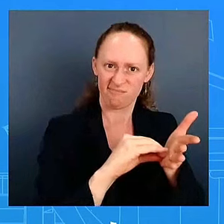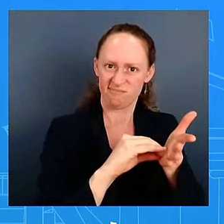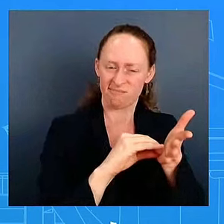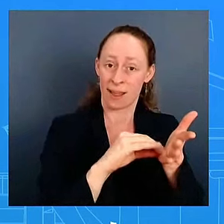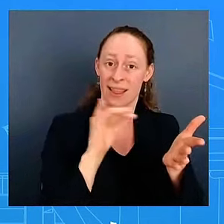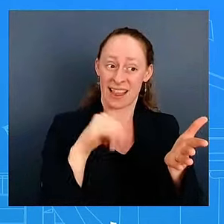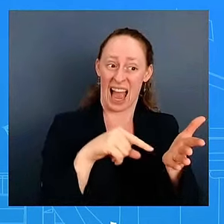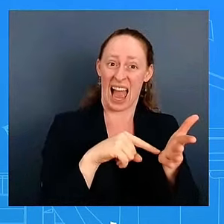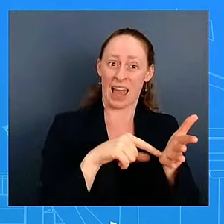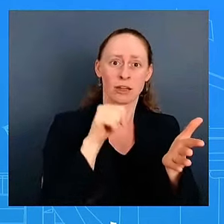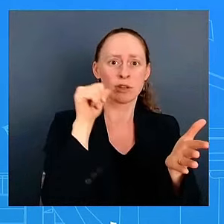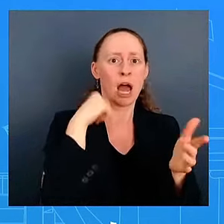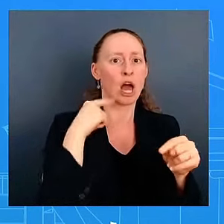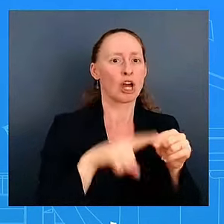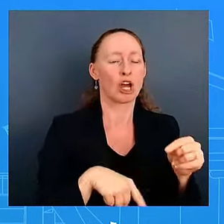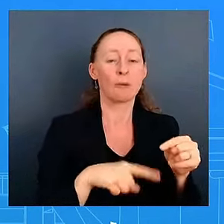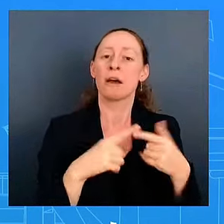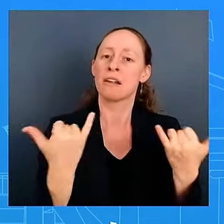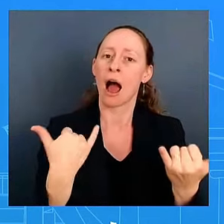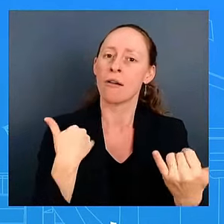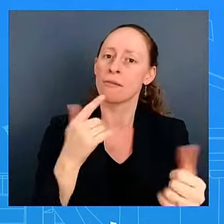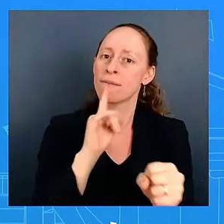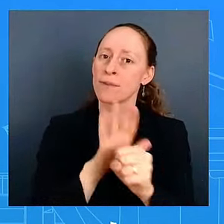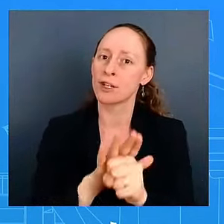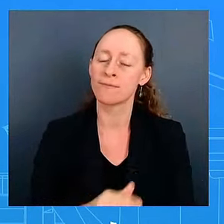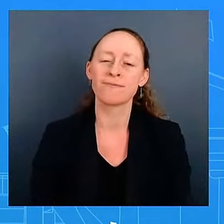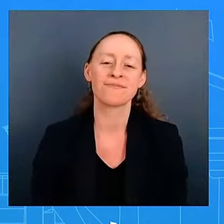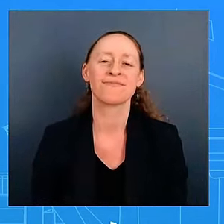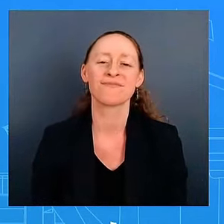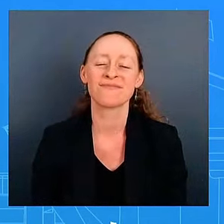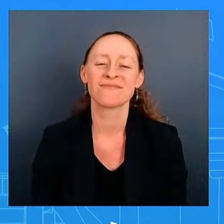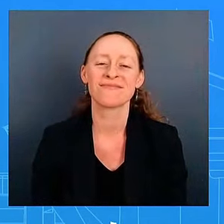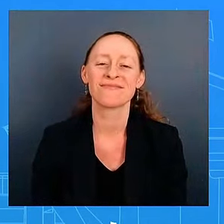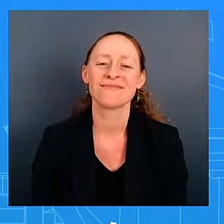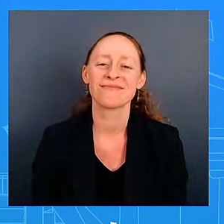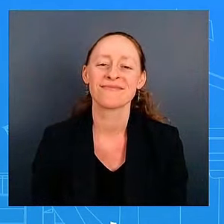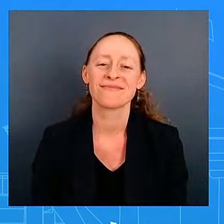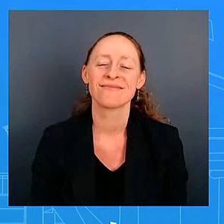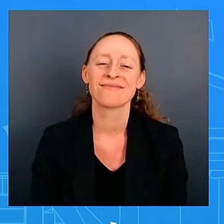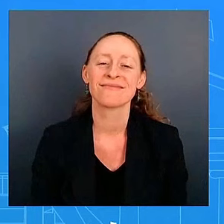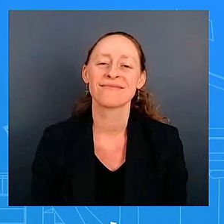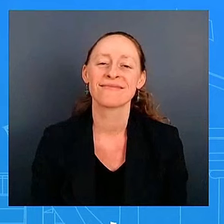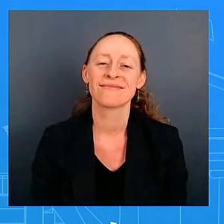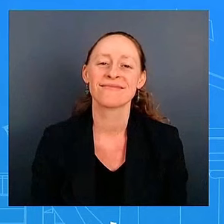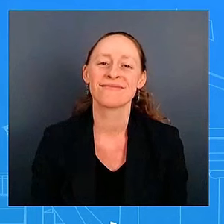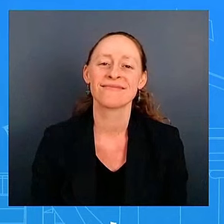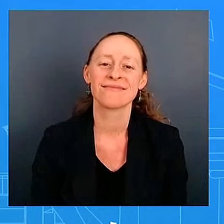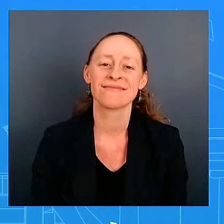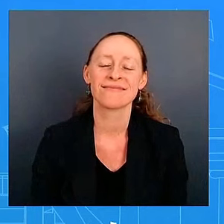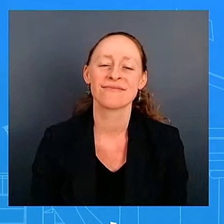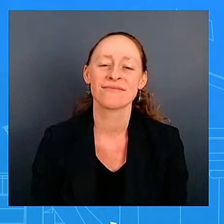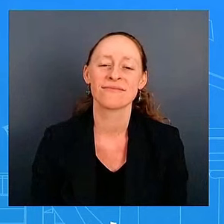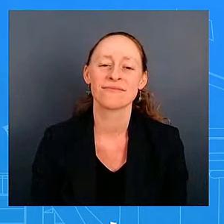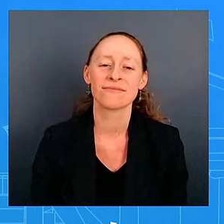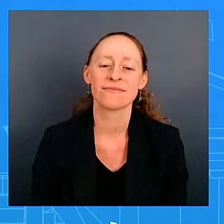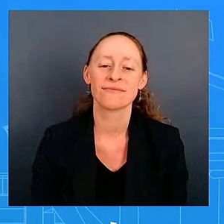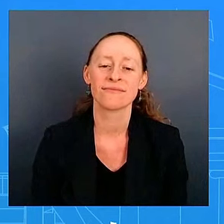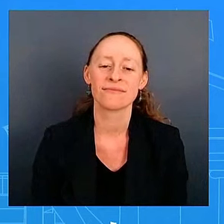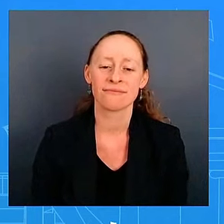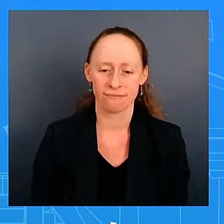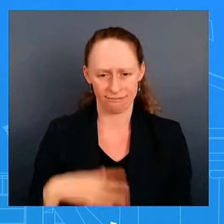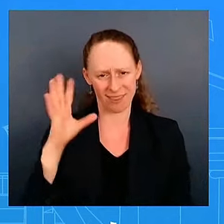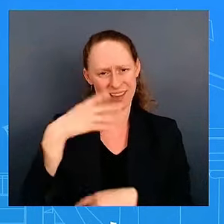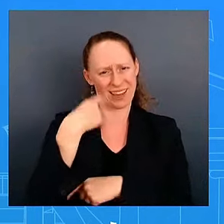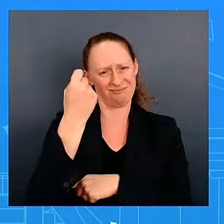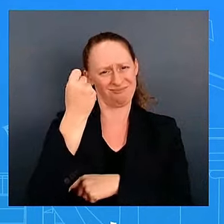little, this is the second time in less than a week where the briefing had prompted a need for later clarification on questions about the